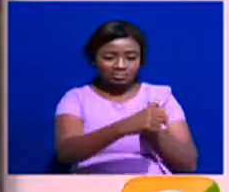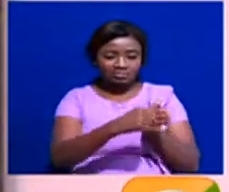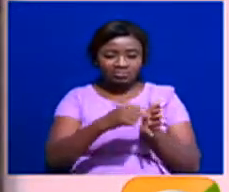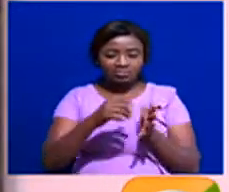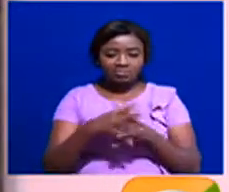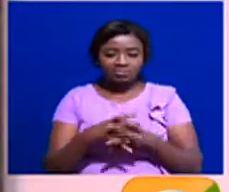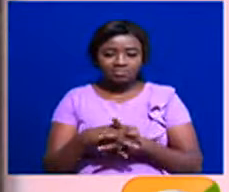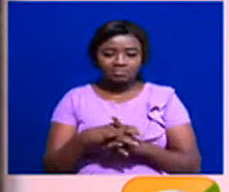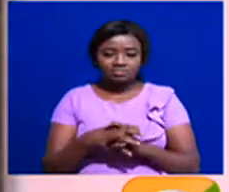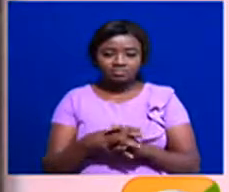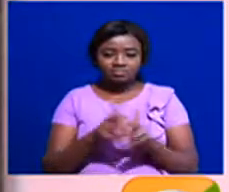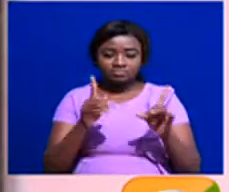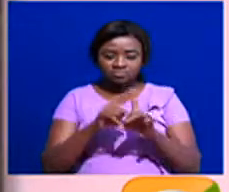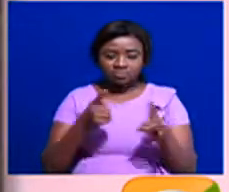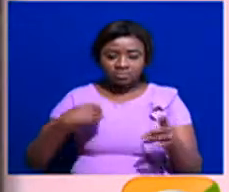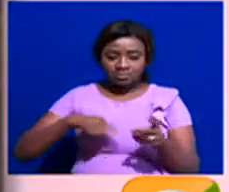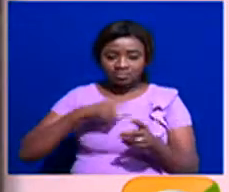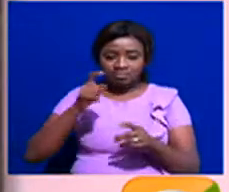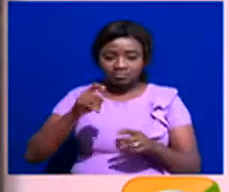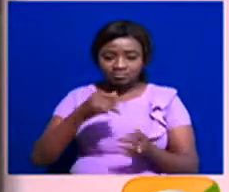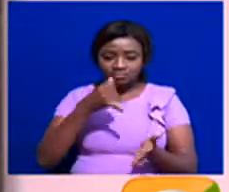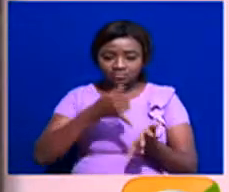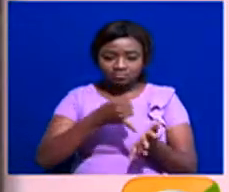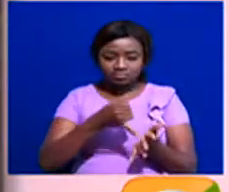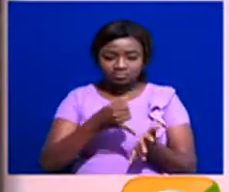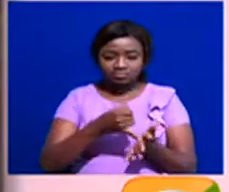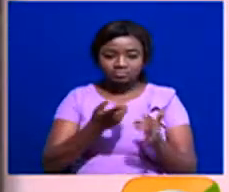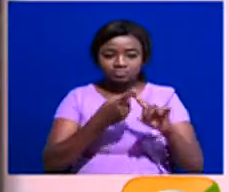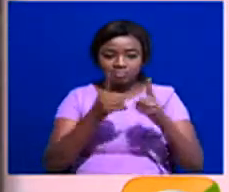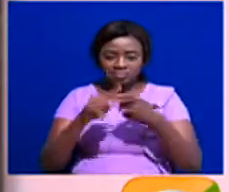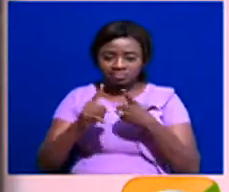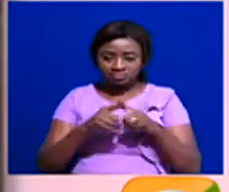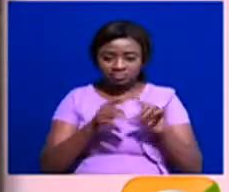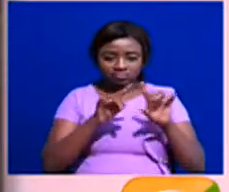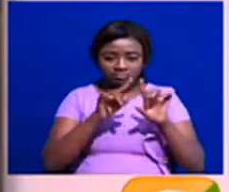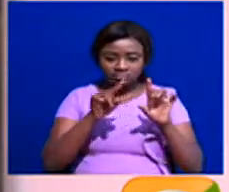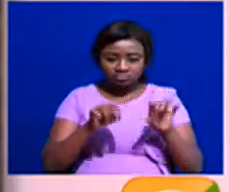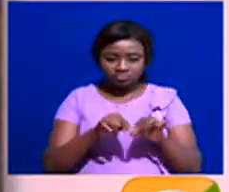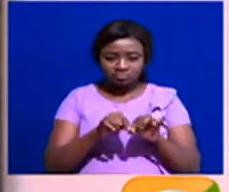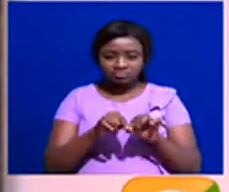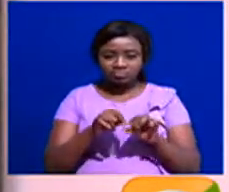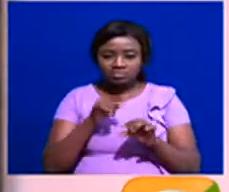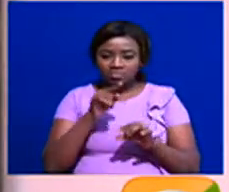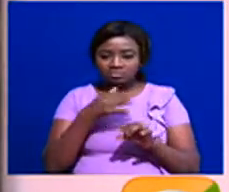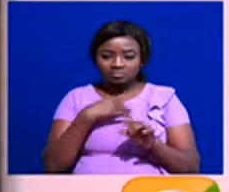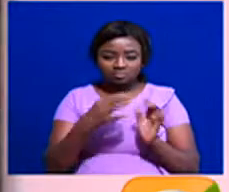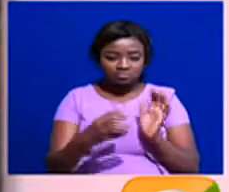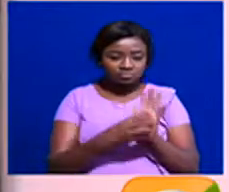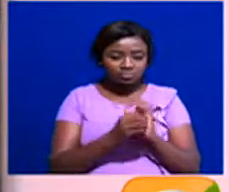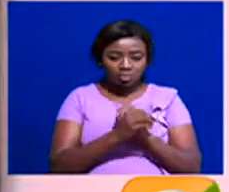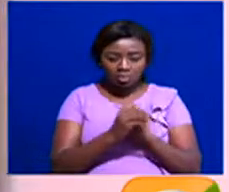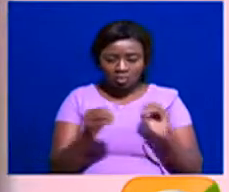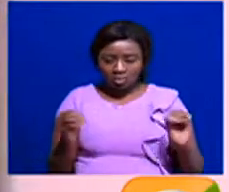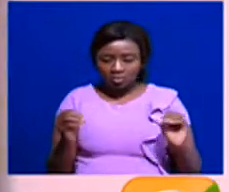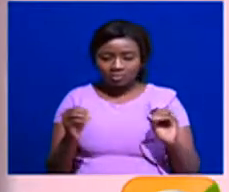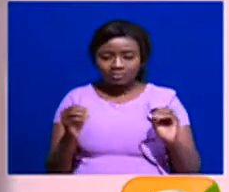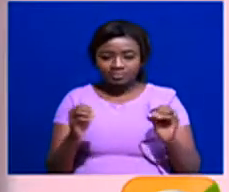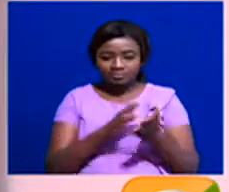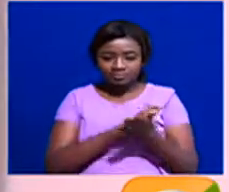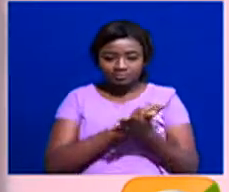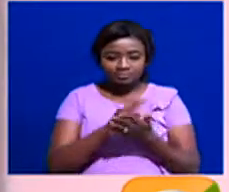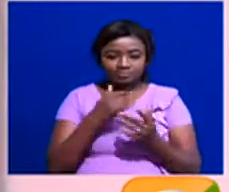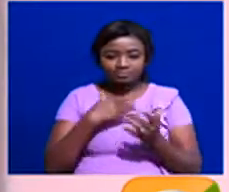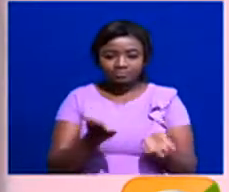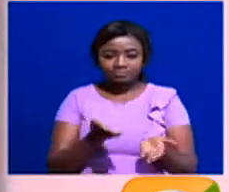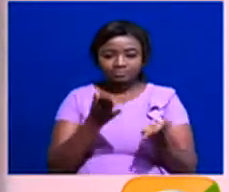warnings, and including standardized packaging, which is a plain package without any advertising or